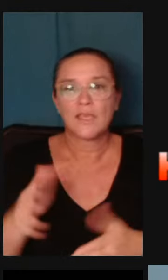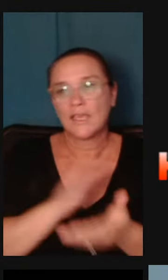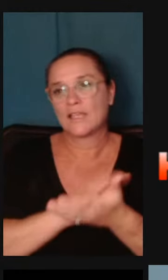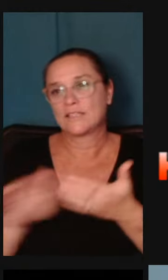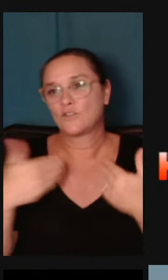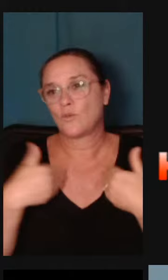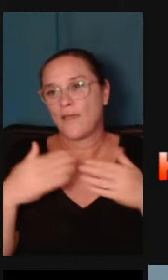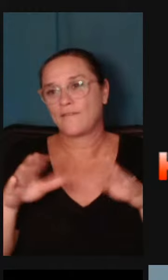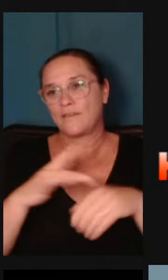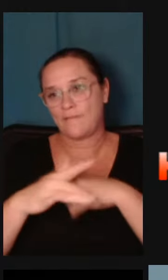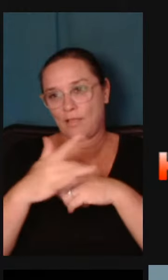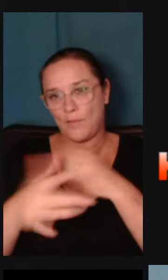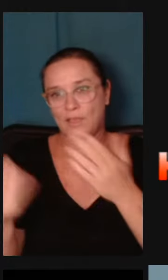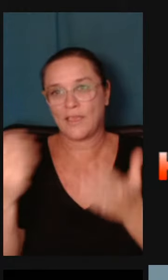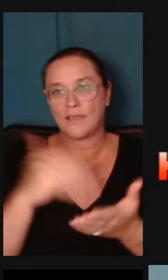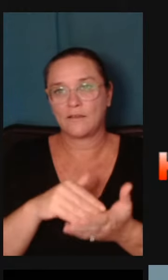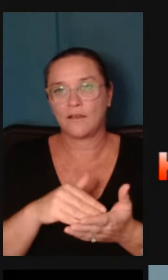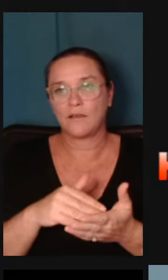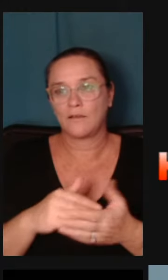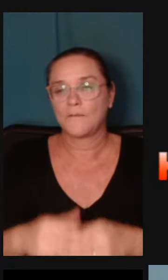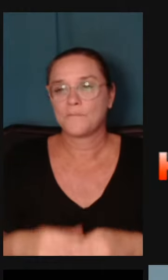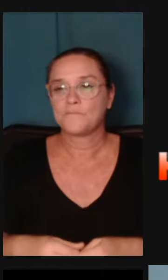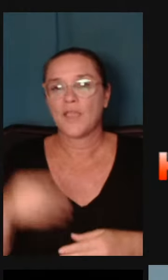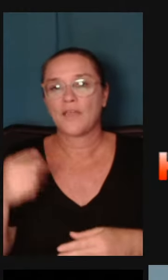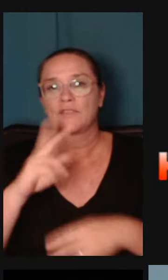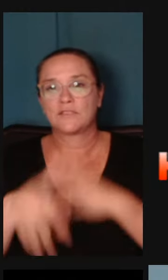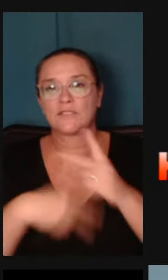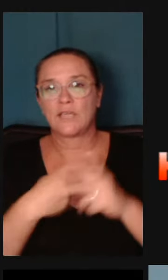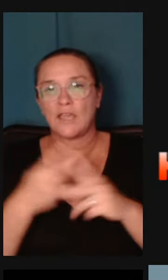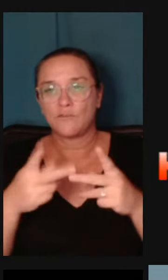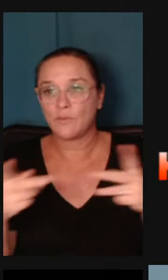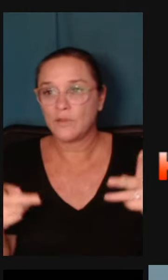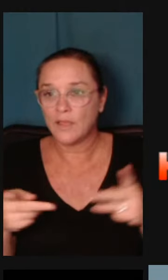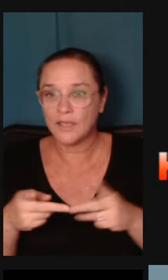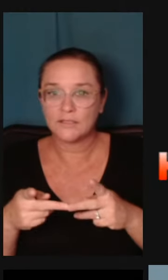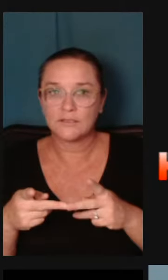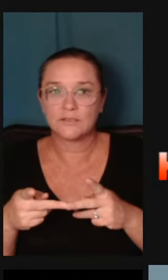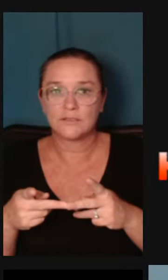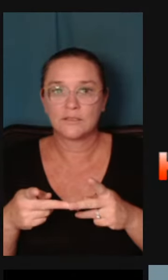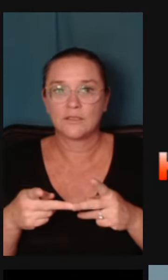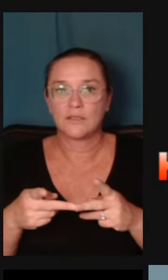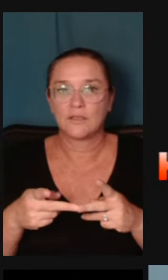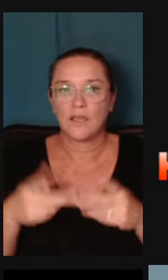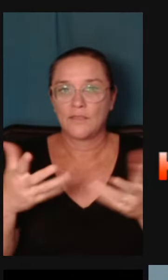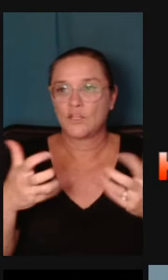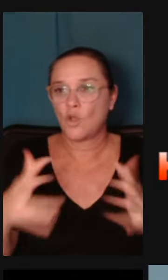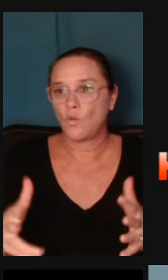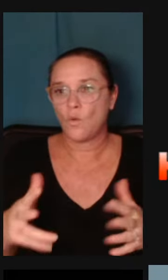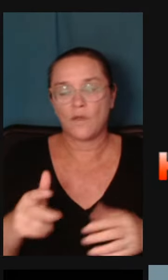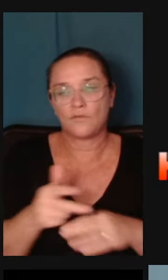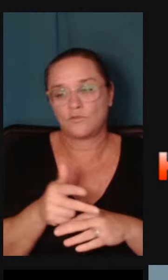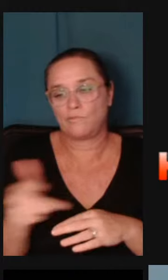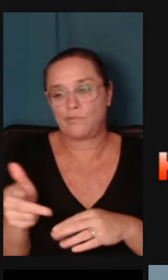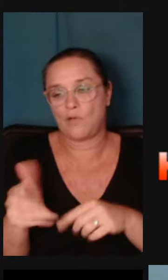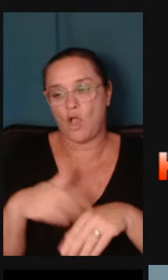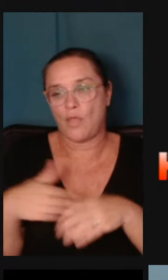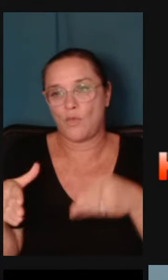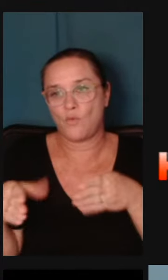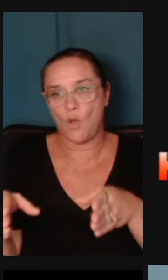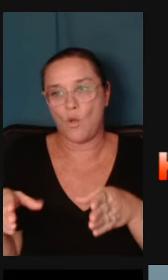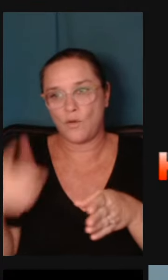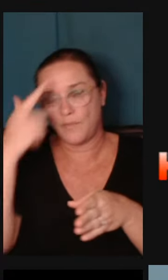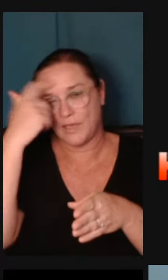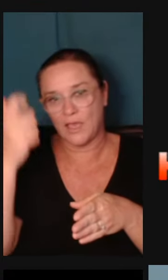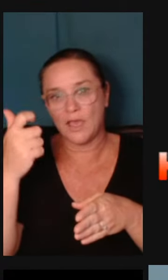again. This is the type of place that they don't want you parking on the side of the road because the